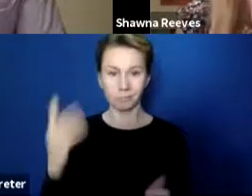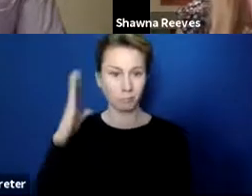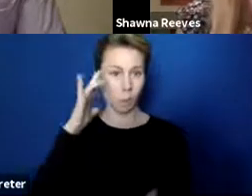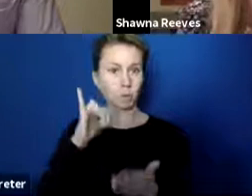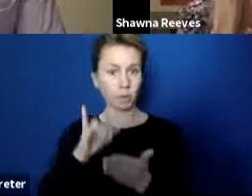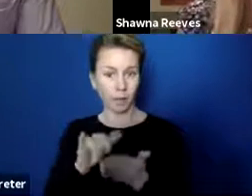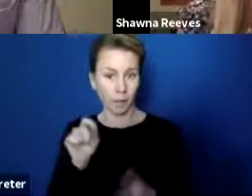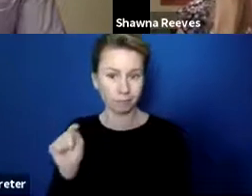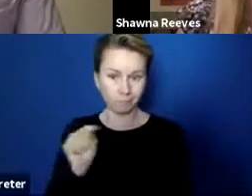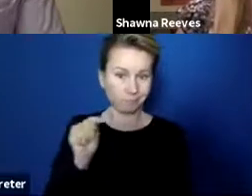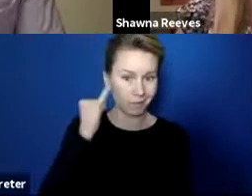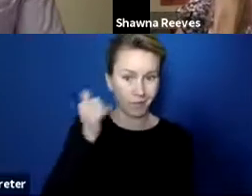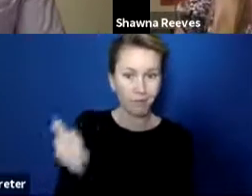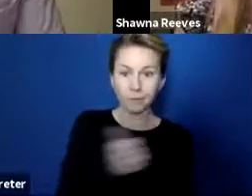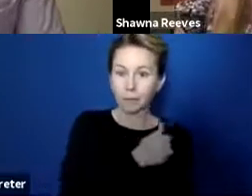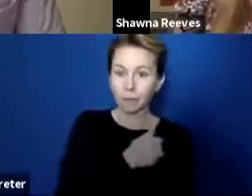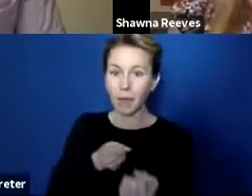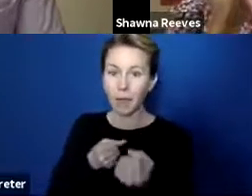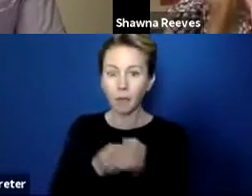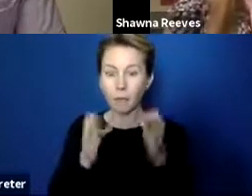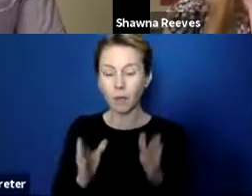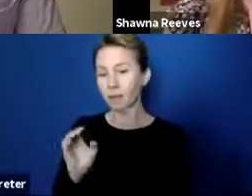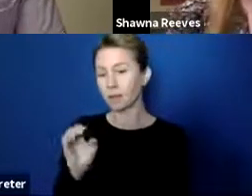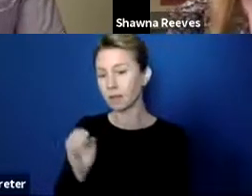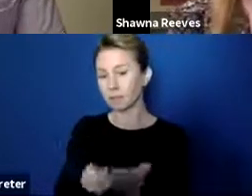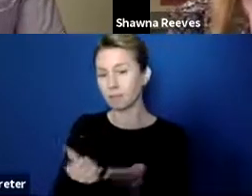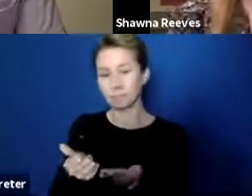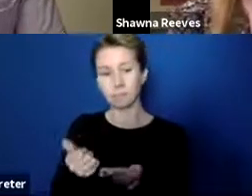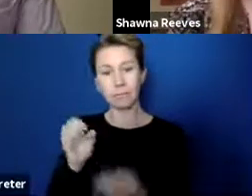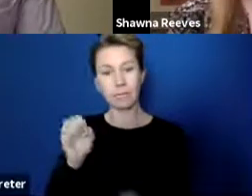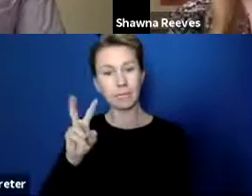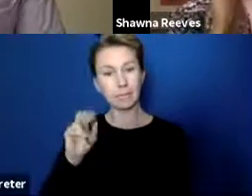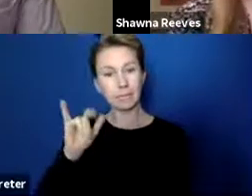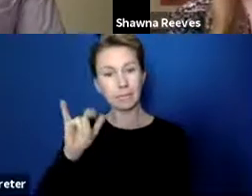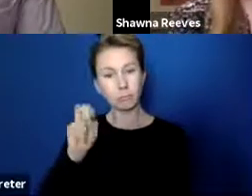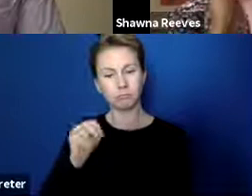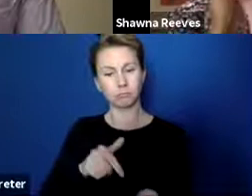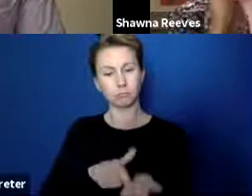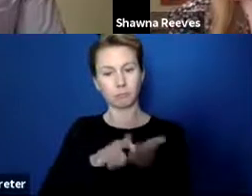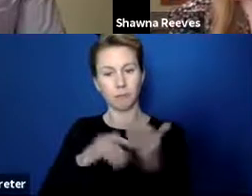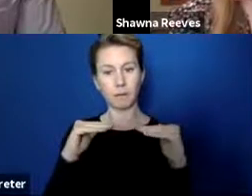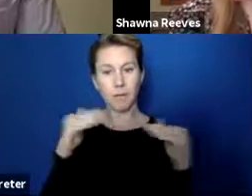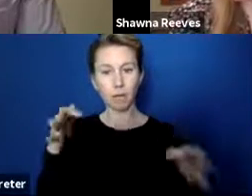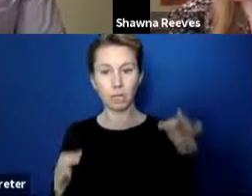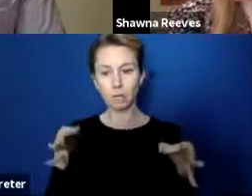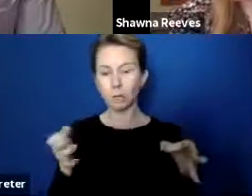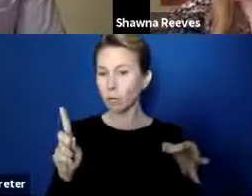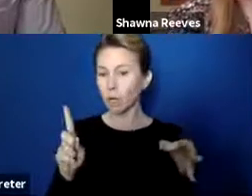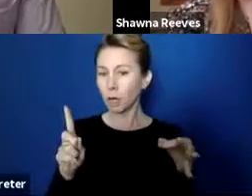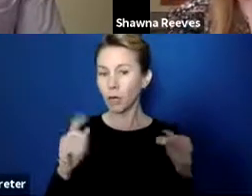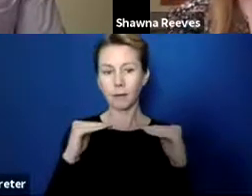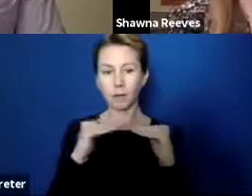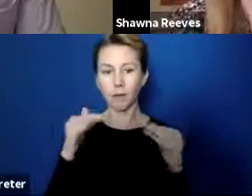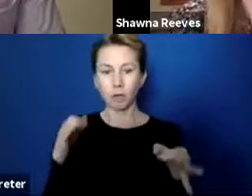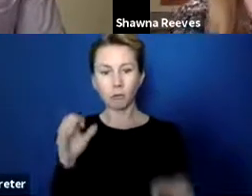had numerous Zoom meetings in terms of care. We've had a few evictions from skilled nursing. And